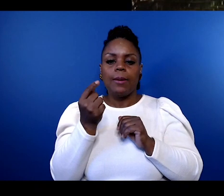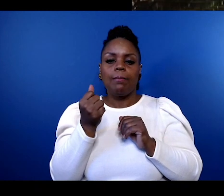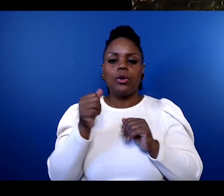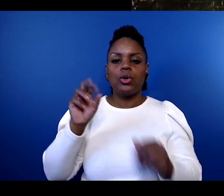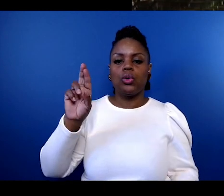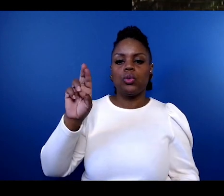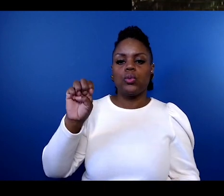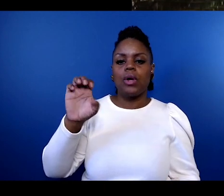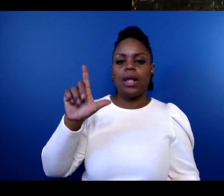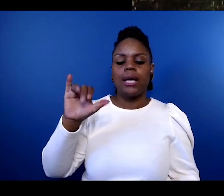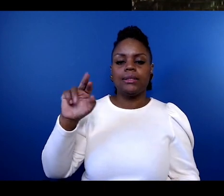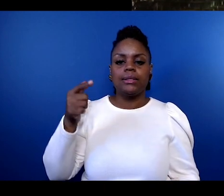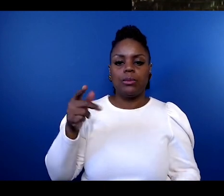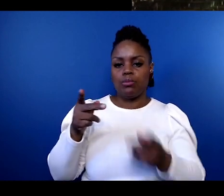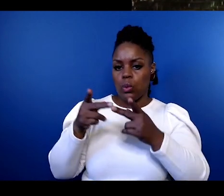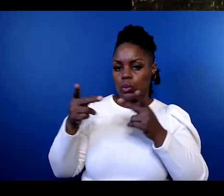the head back.